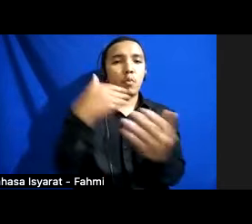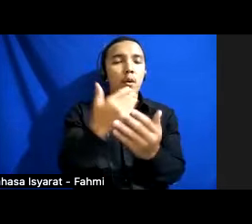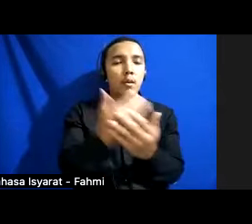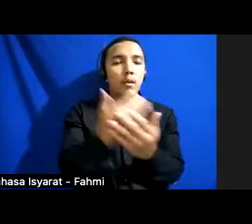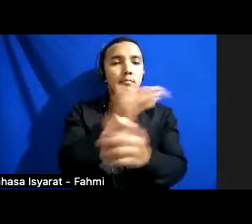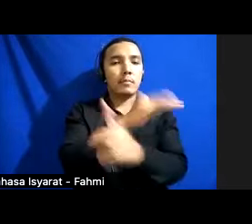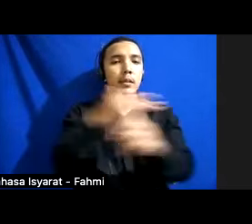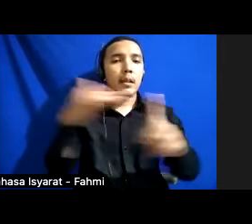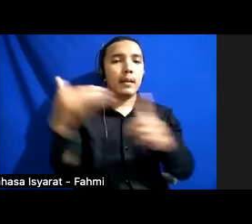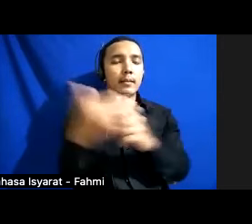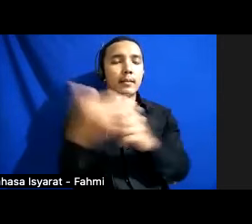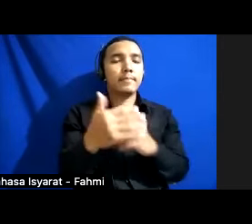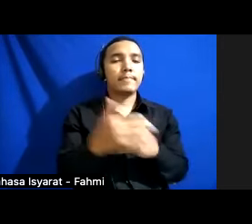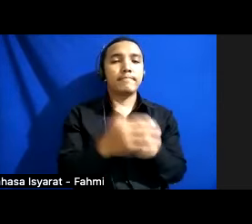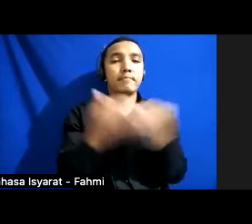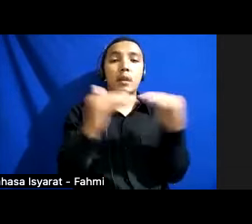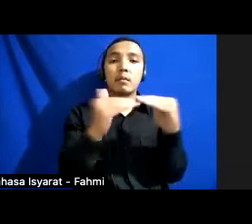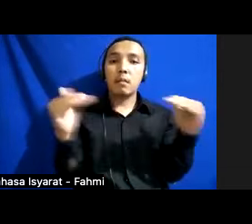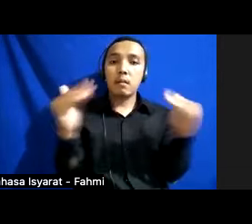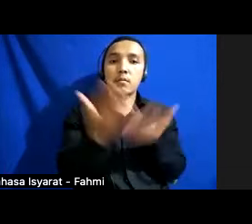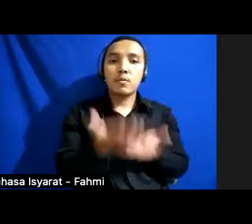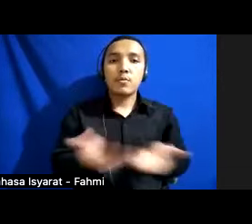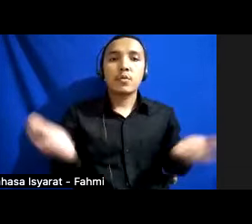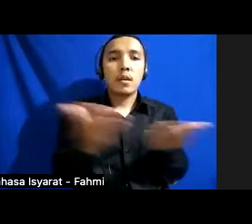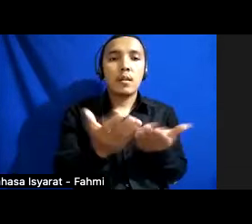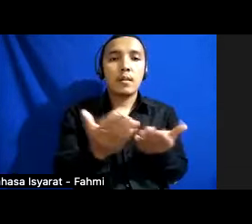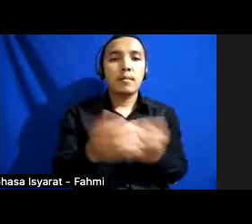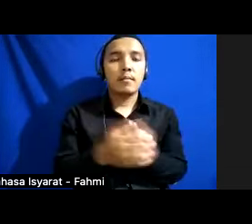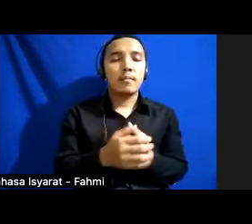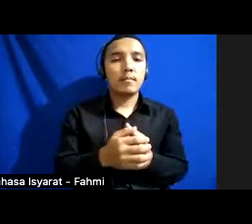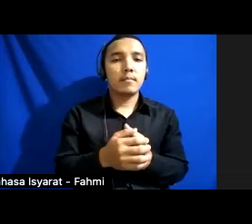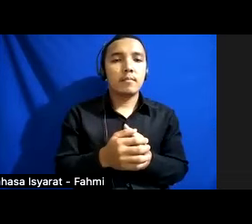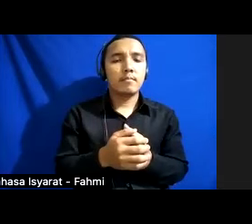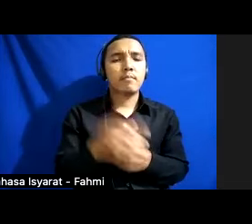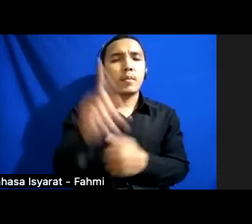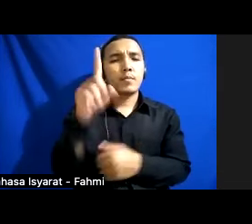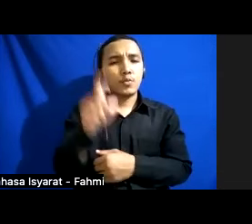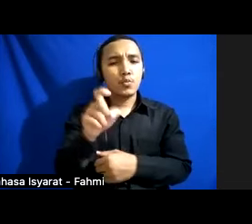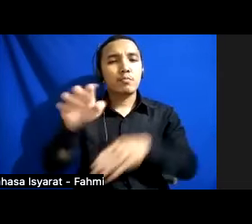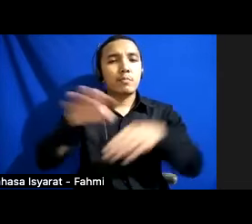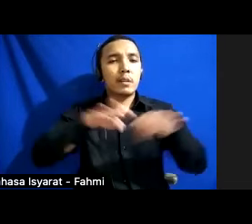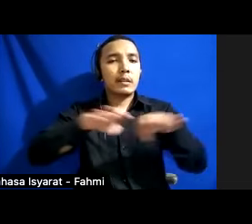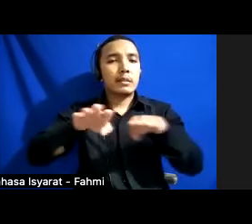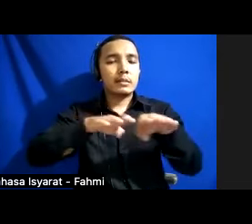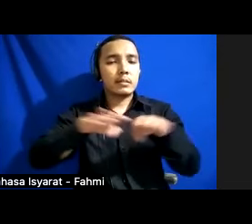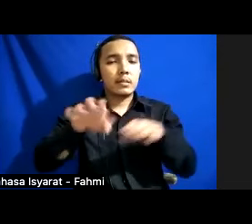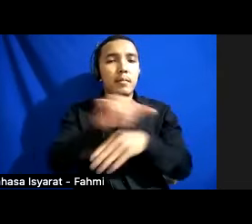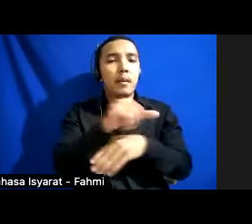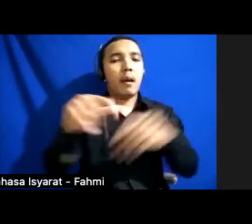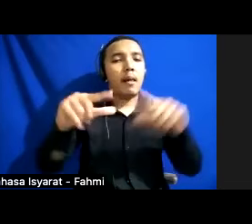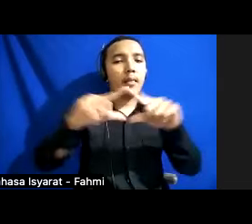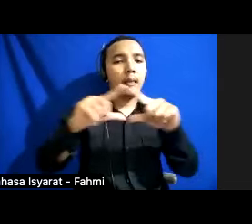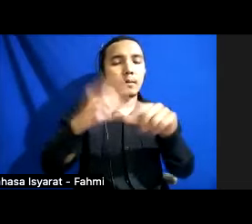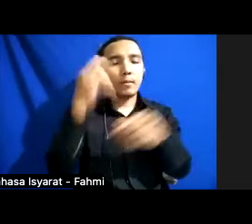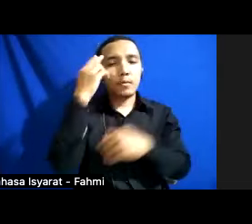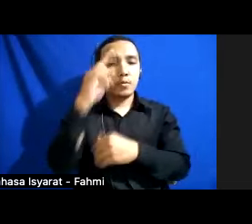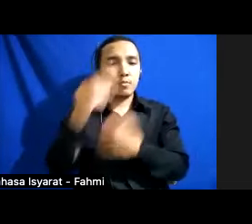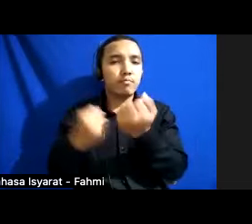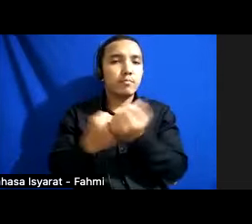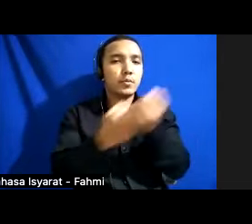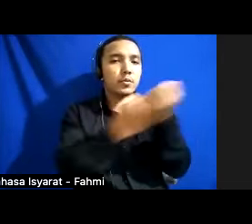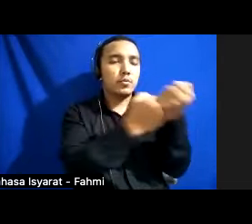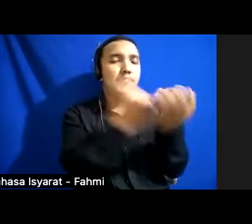social justice can be realized. This requires evidence, strategy, and tools that support cities to